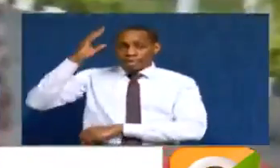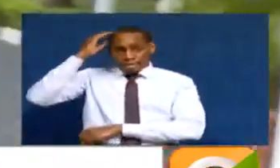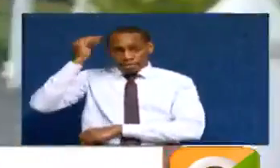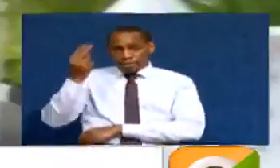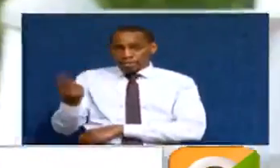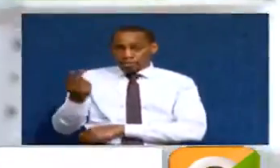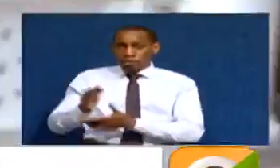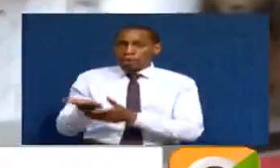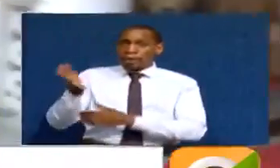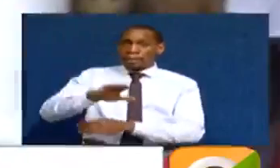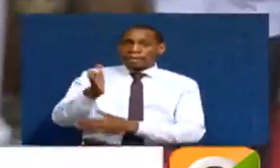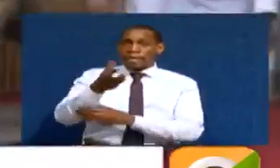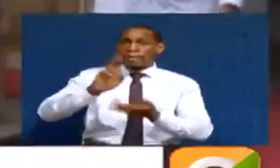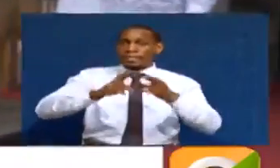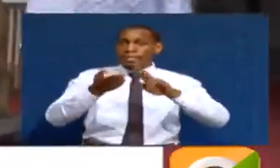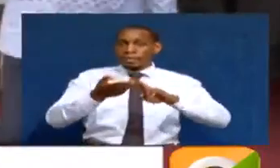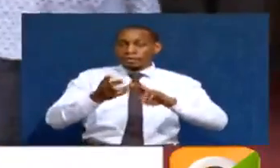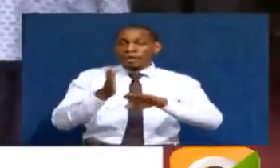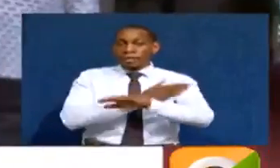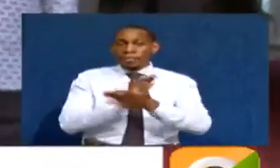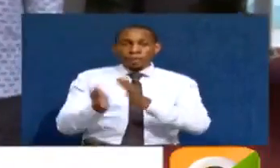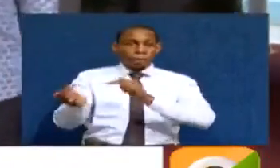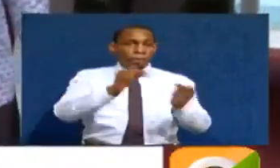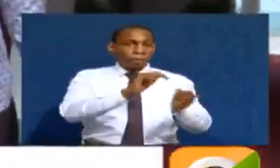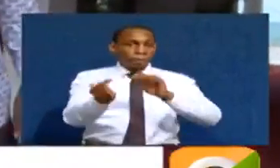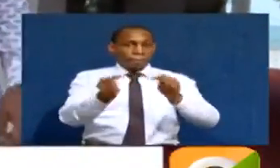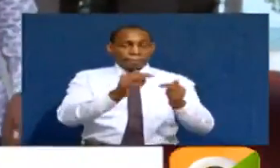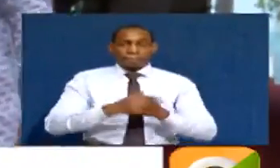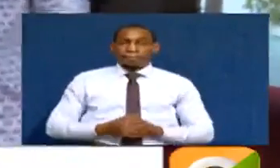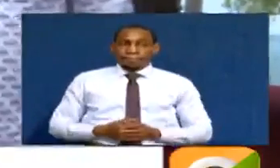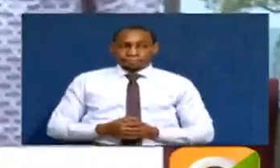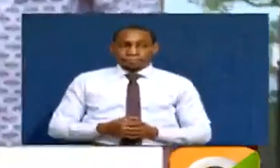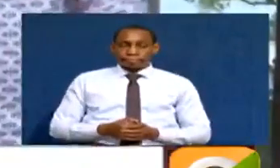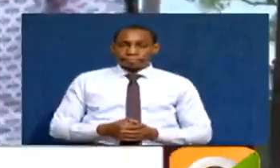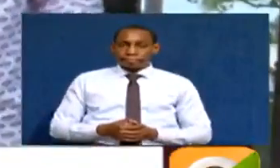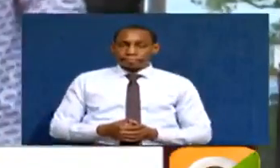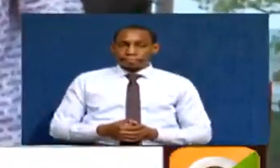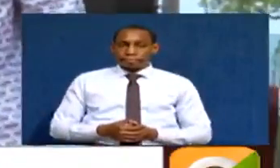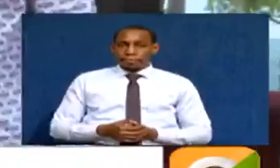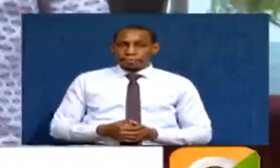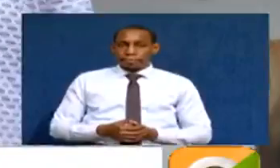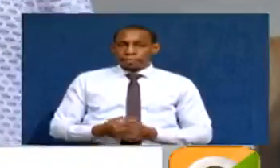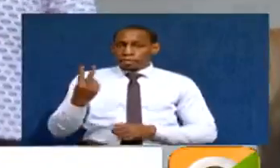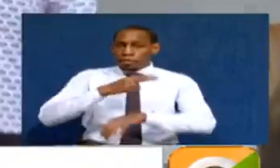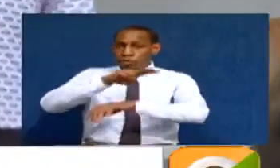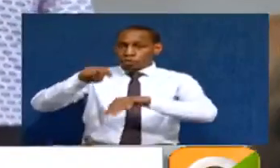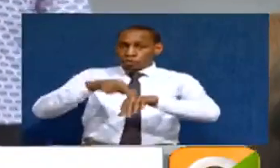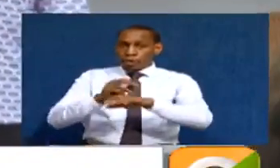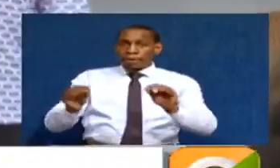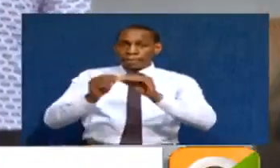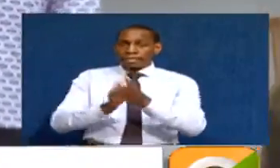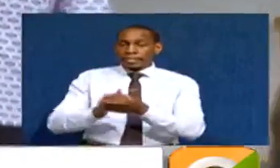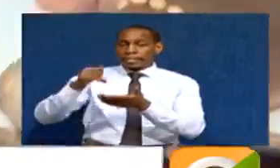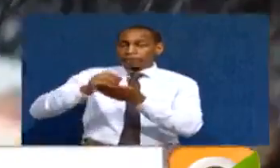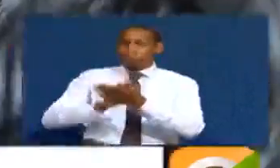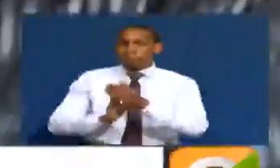Somalia to reset the diplomatic relations that have been on a rocky patch in the recent past. A more than two-hour meeting bringing